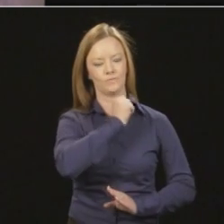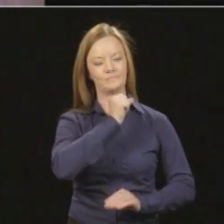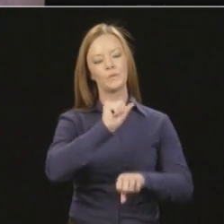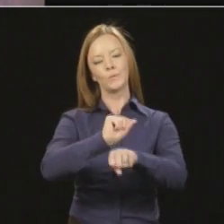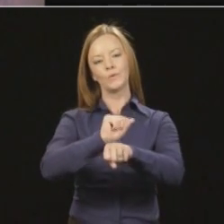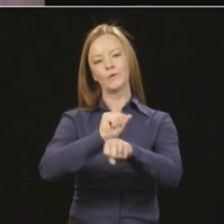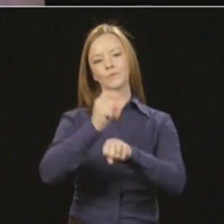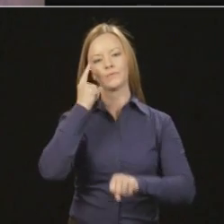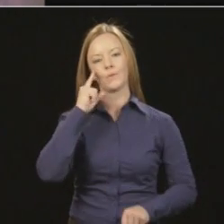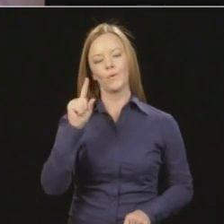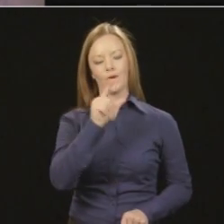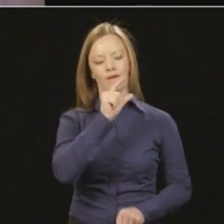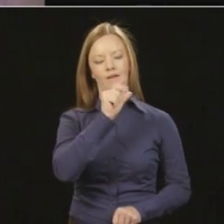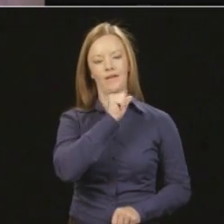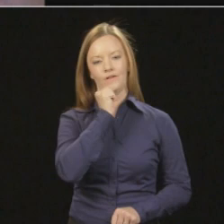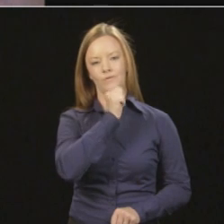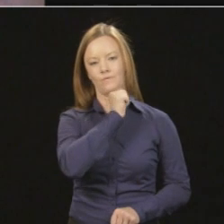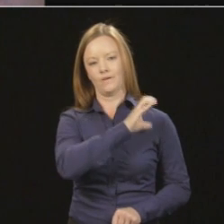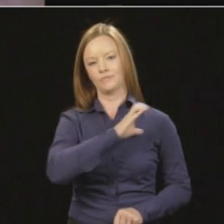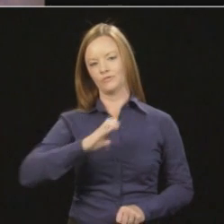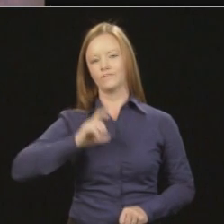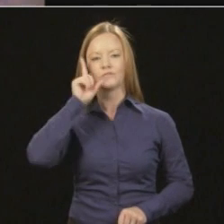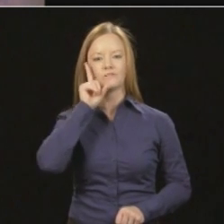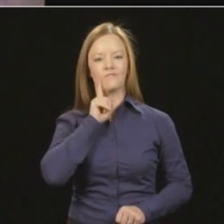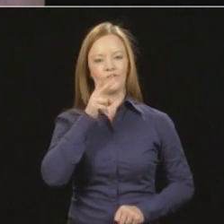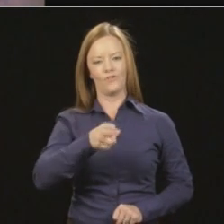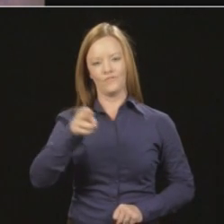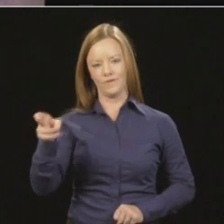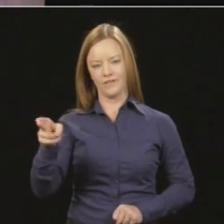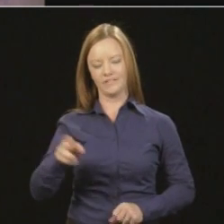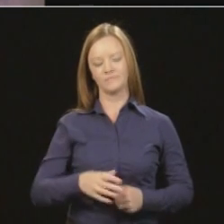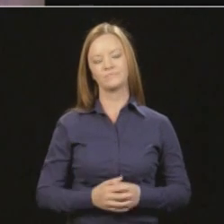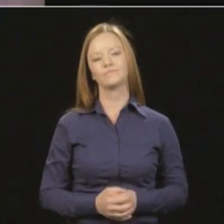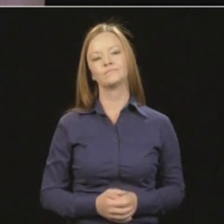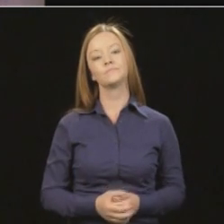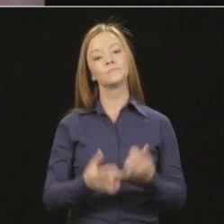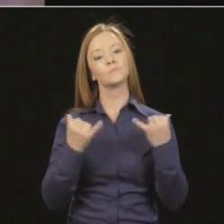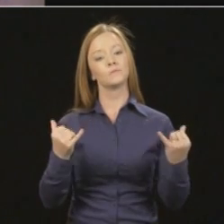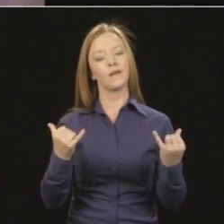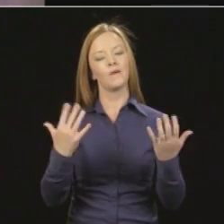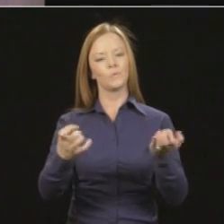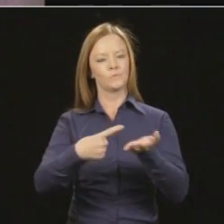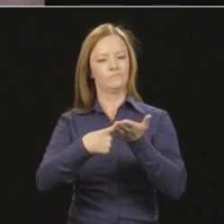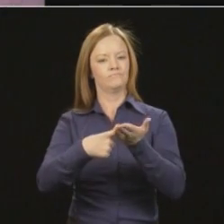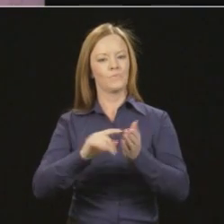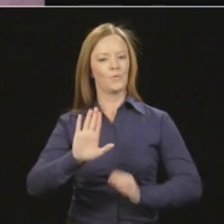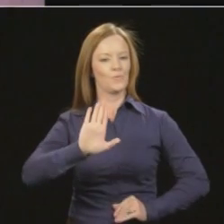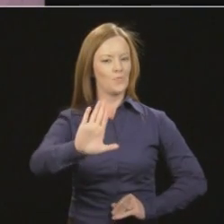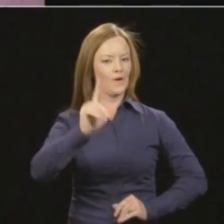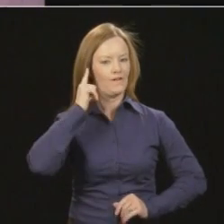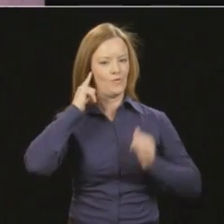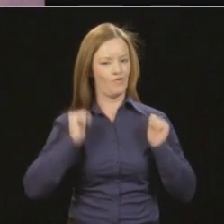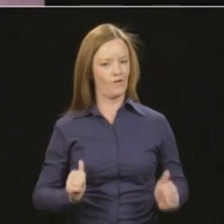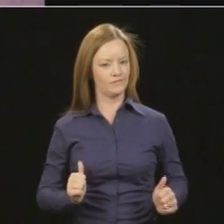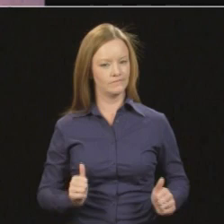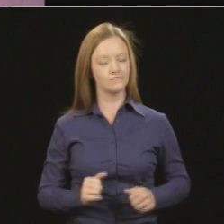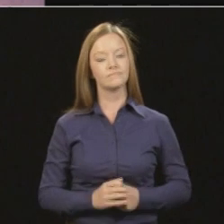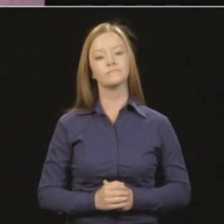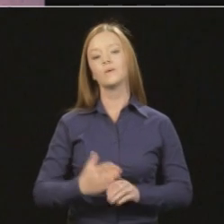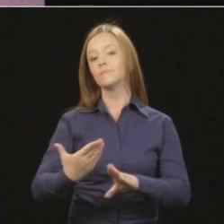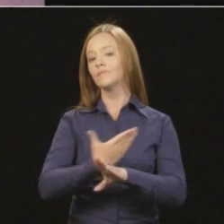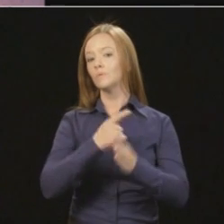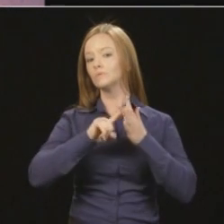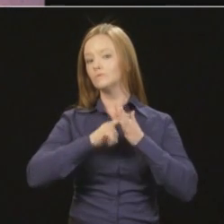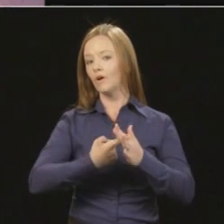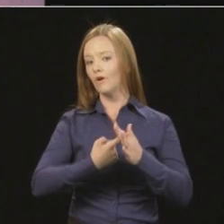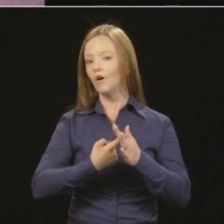wanted to take some time today to talk with you about your hearing loss. But before we get started, I do want to qualify that I